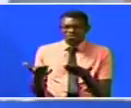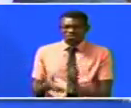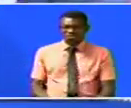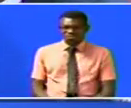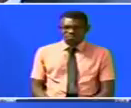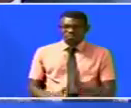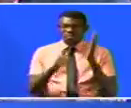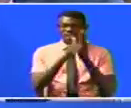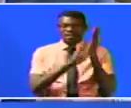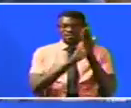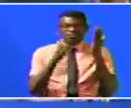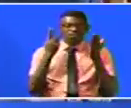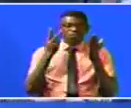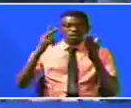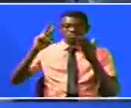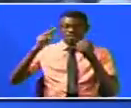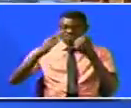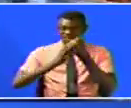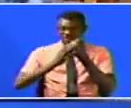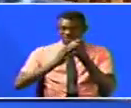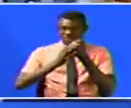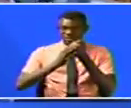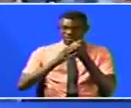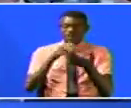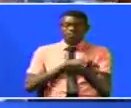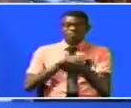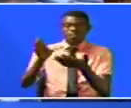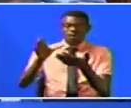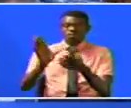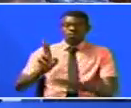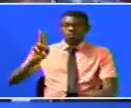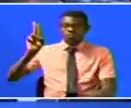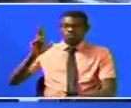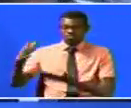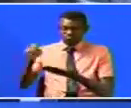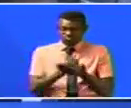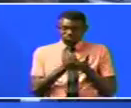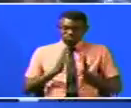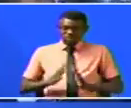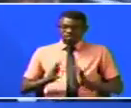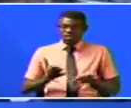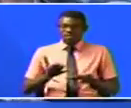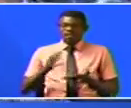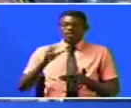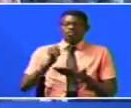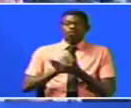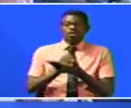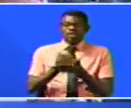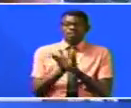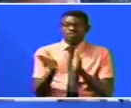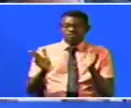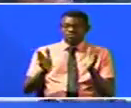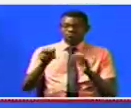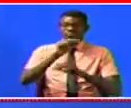Anyway, Article 229 mandates President Uhuru Kenyatta to pick Ouko's successor with the approval of the